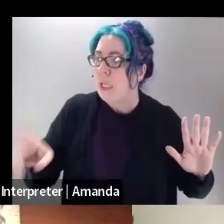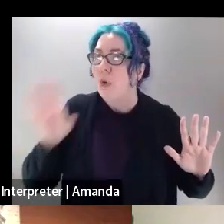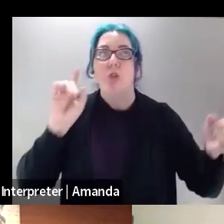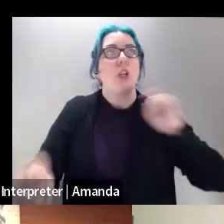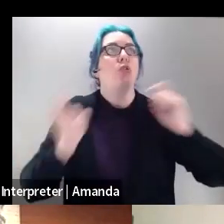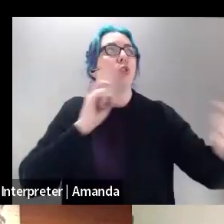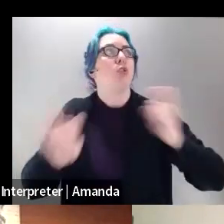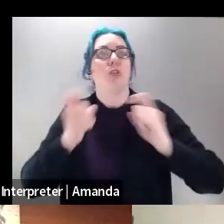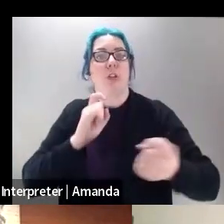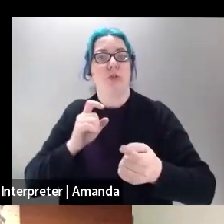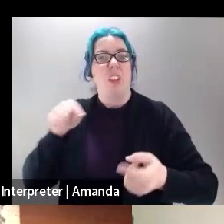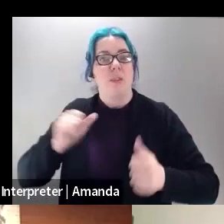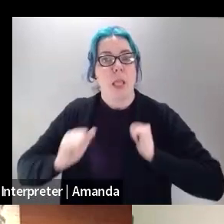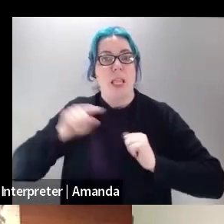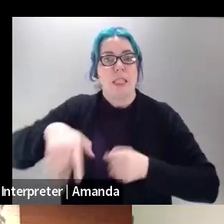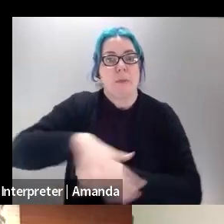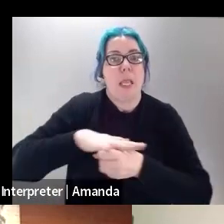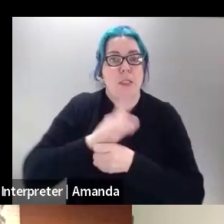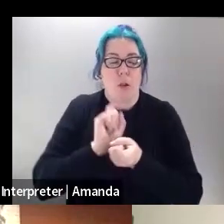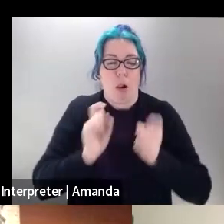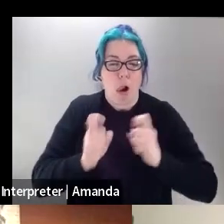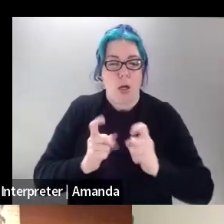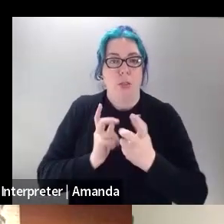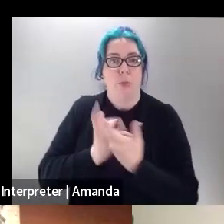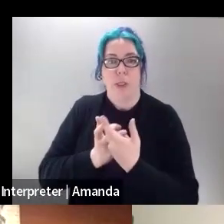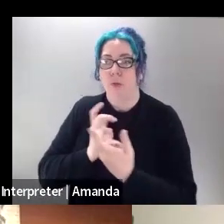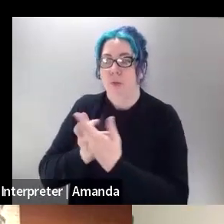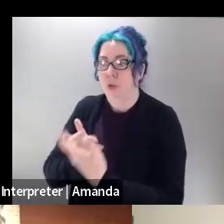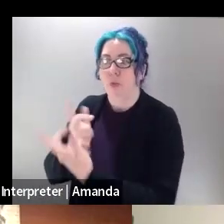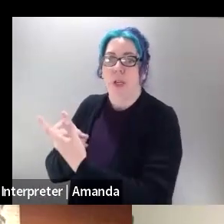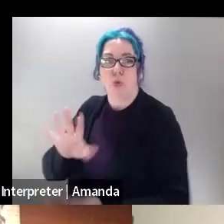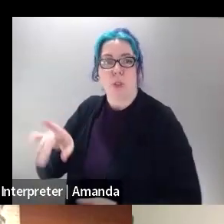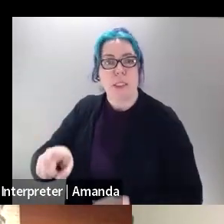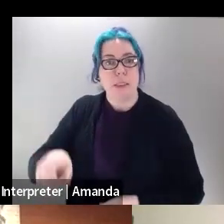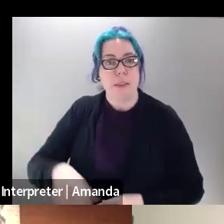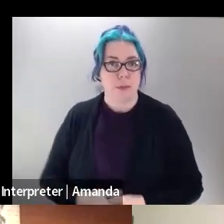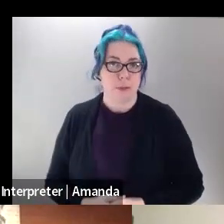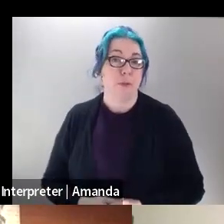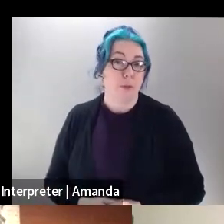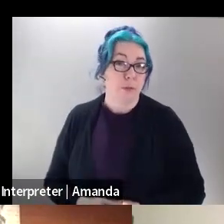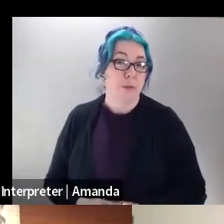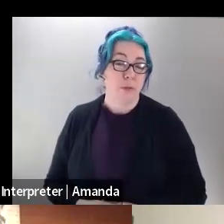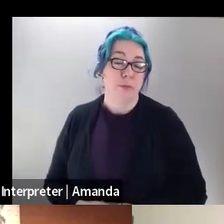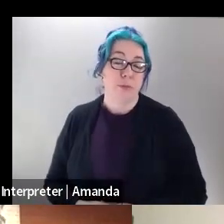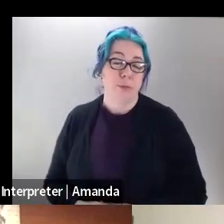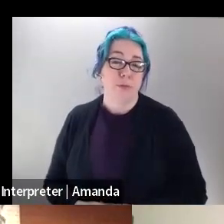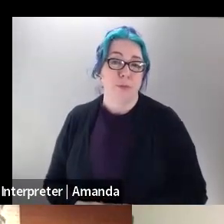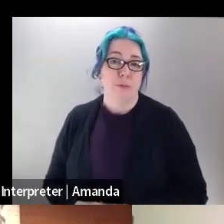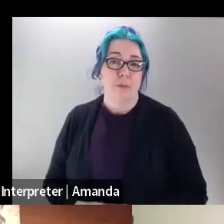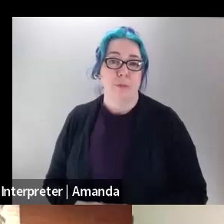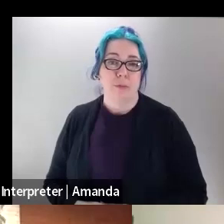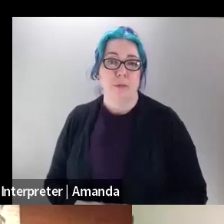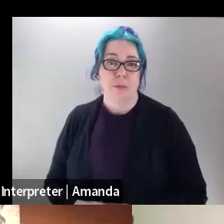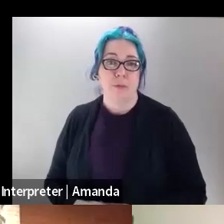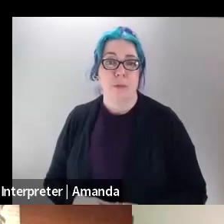to everybody's needs as best as possible. But at least there's a thing that I'm hanging those needs